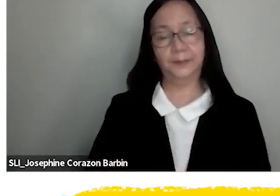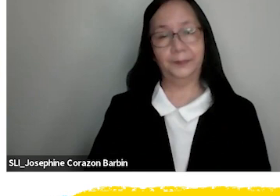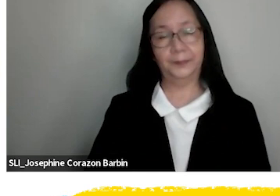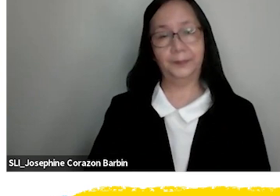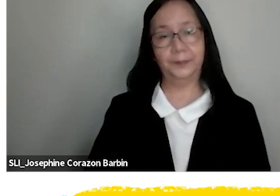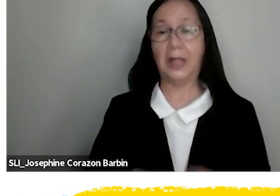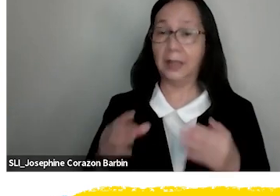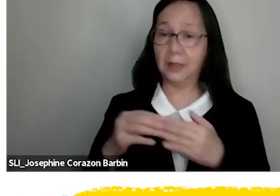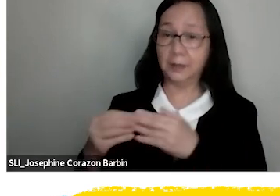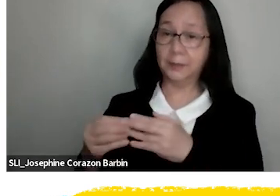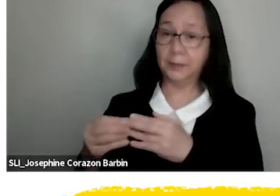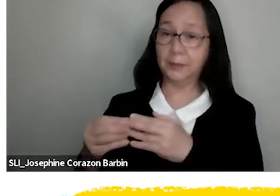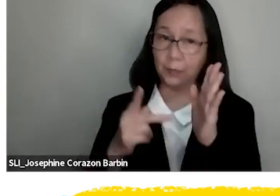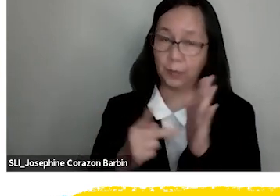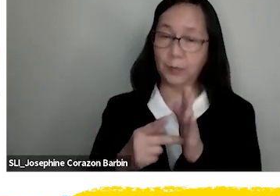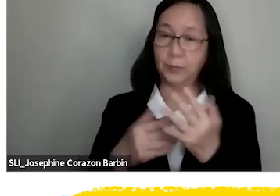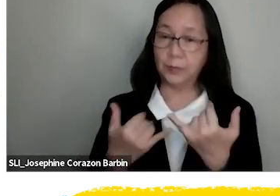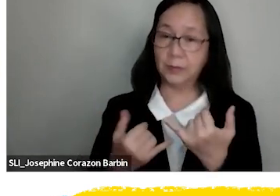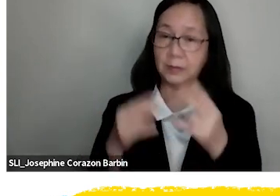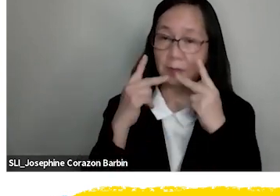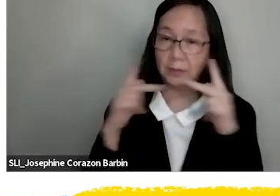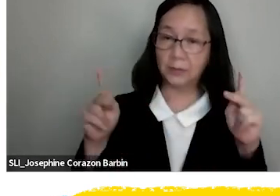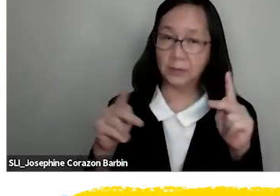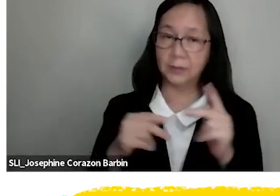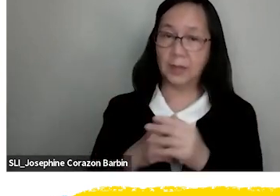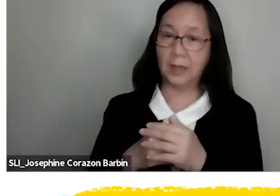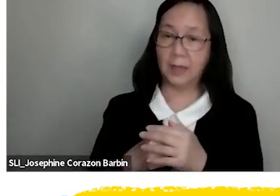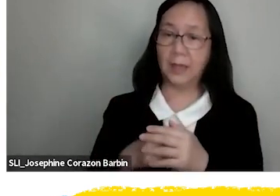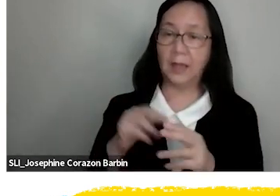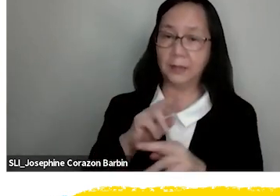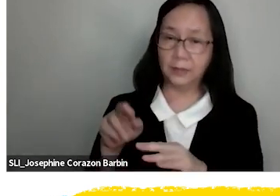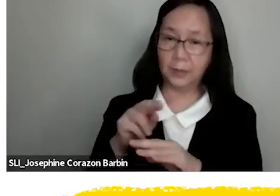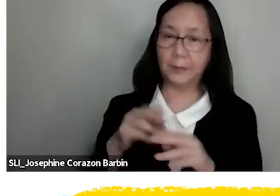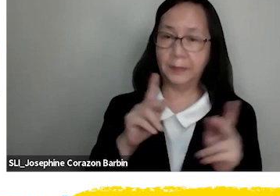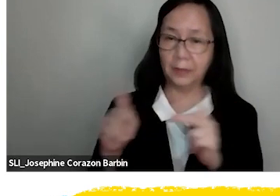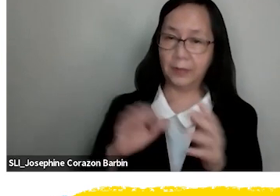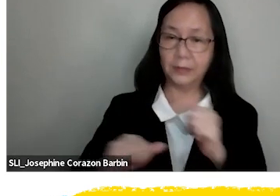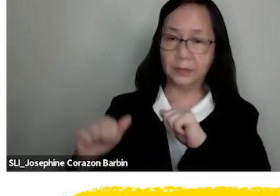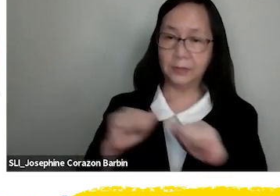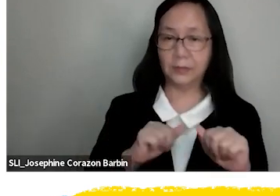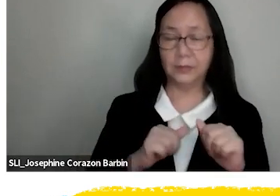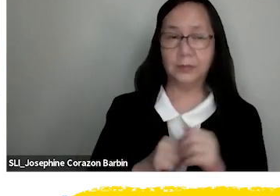The guiding principle of this declaration and the regional plan of action,